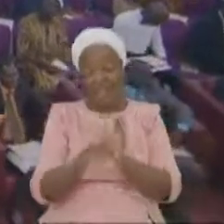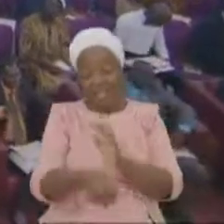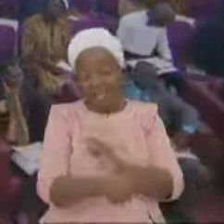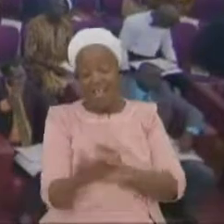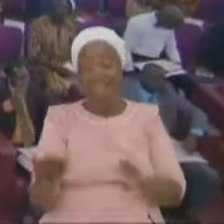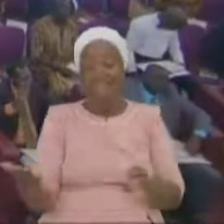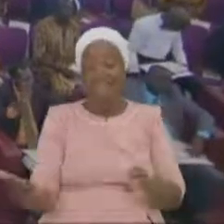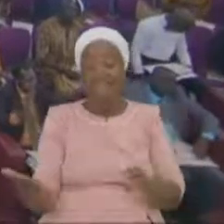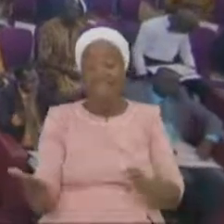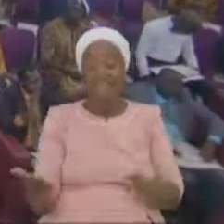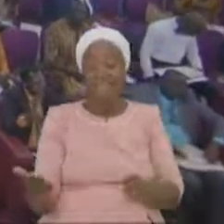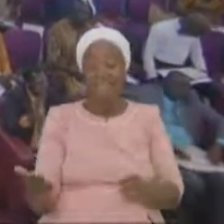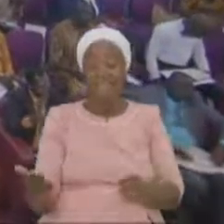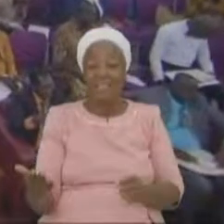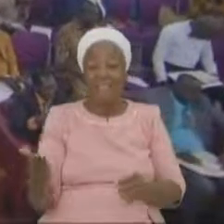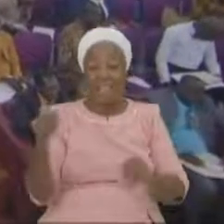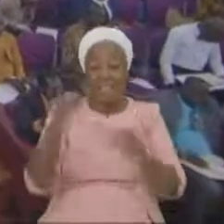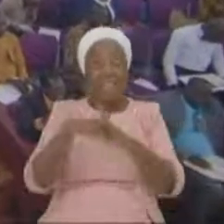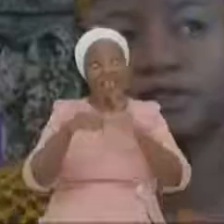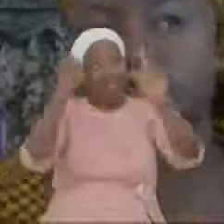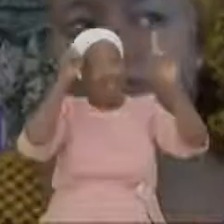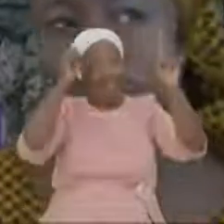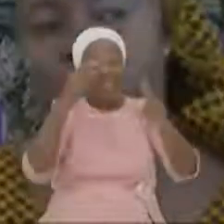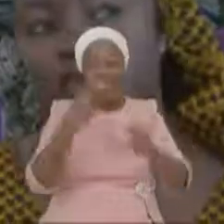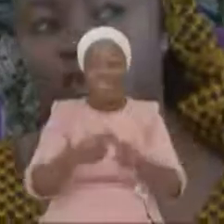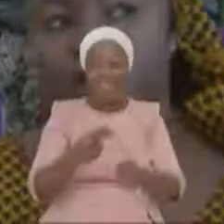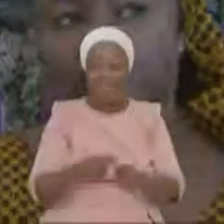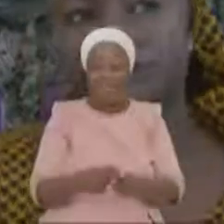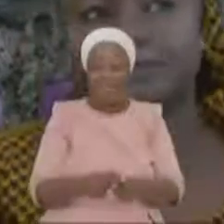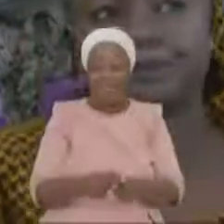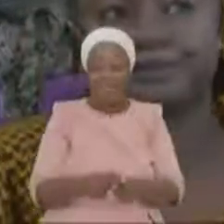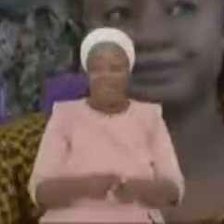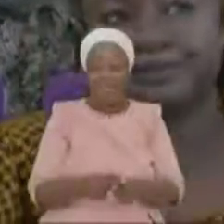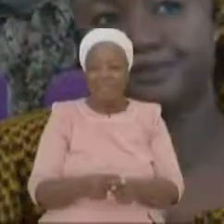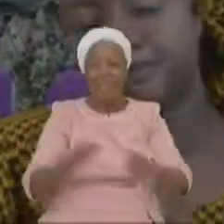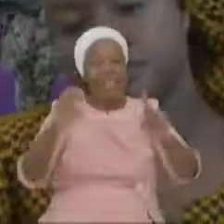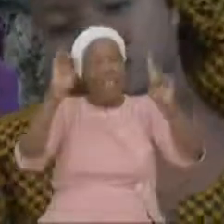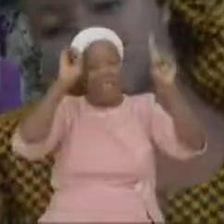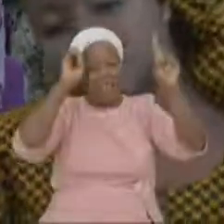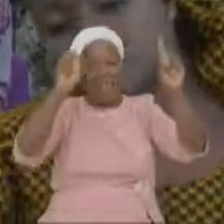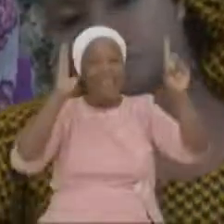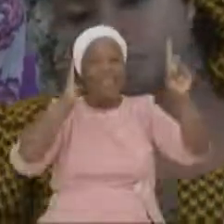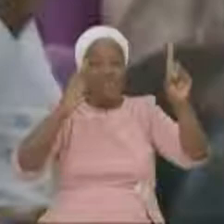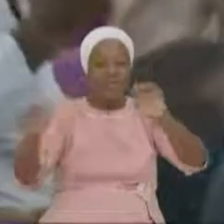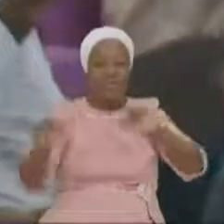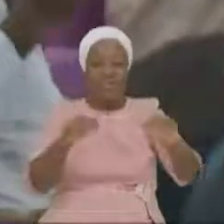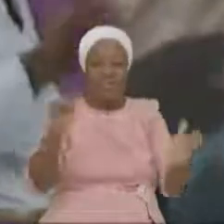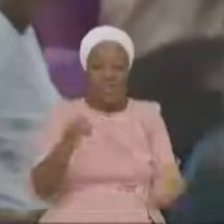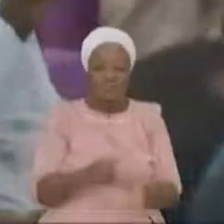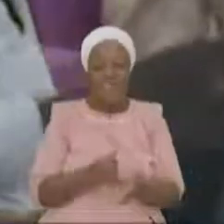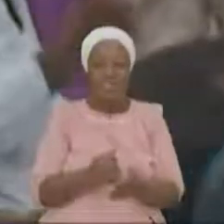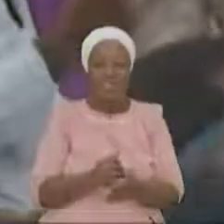anything in his name, he will do it.